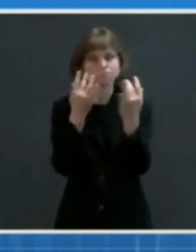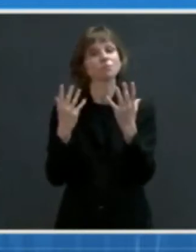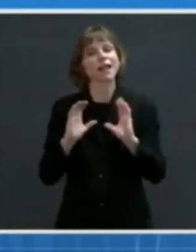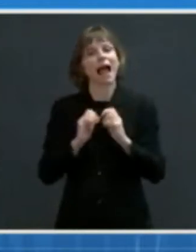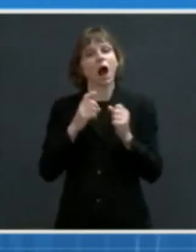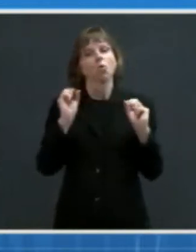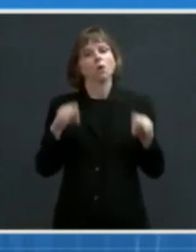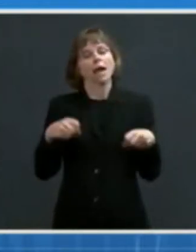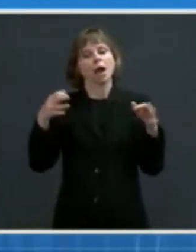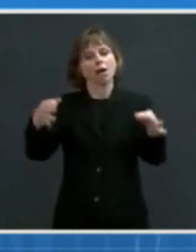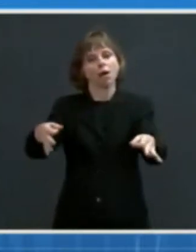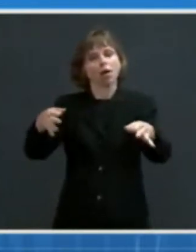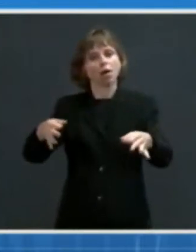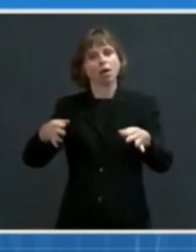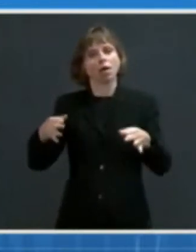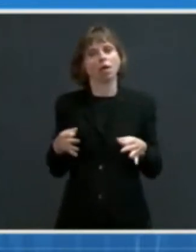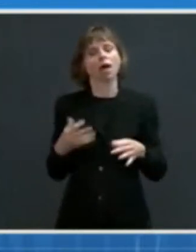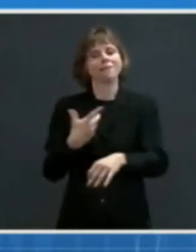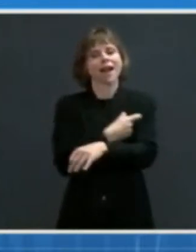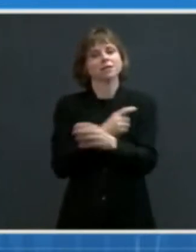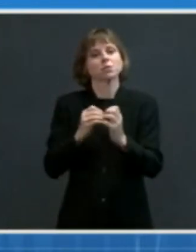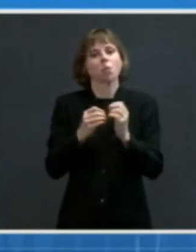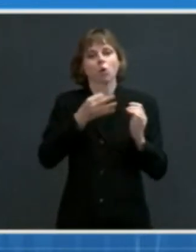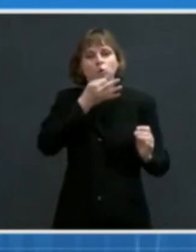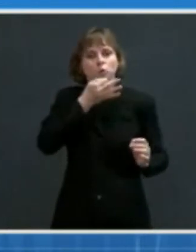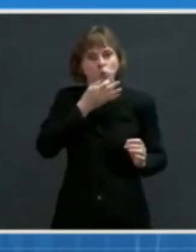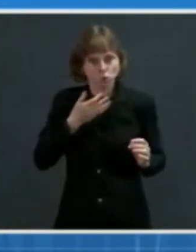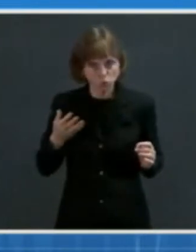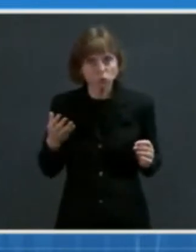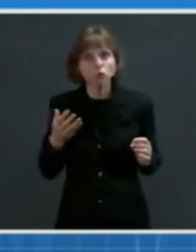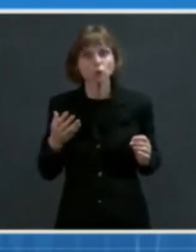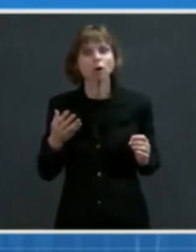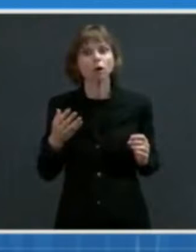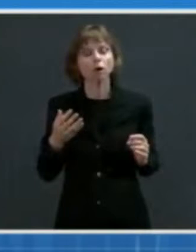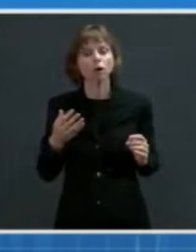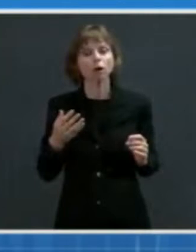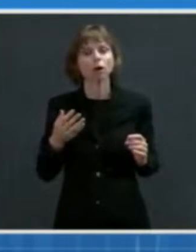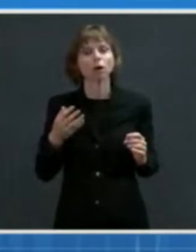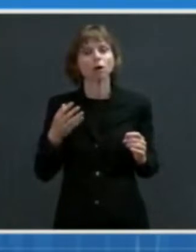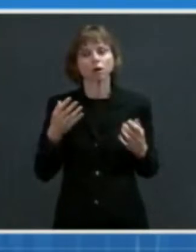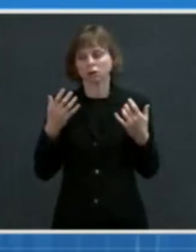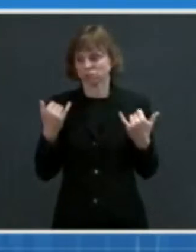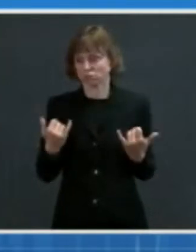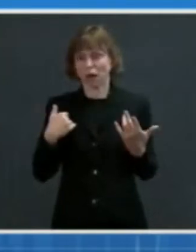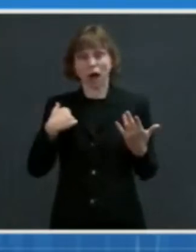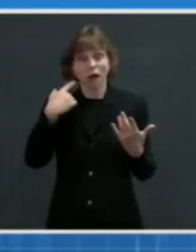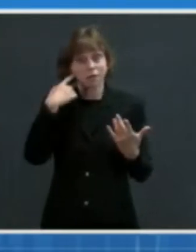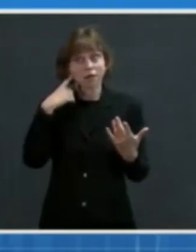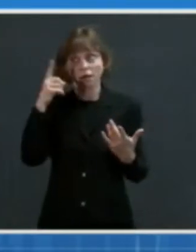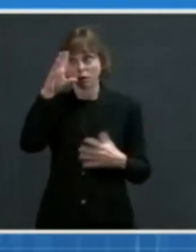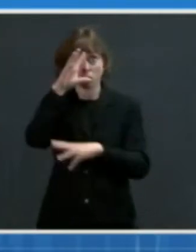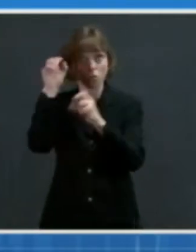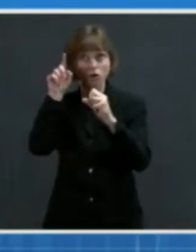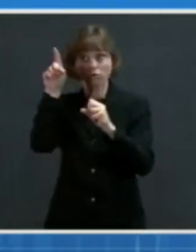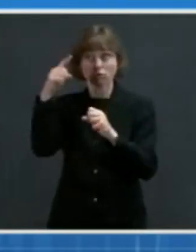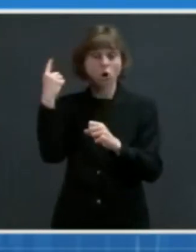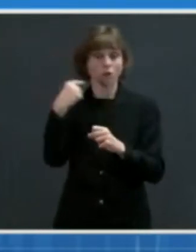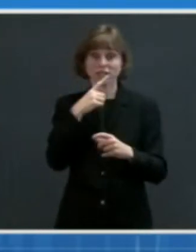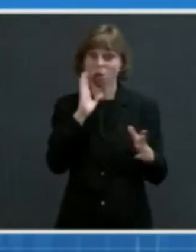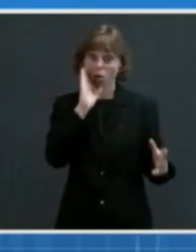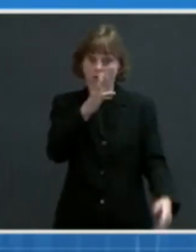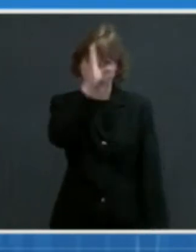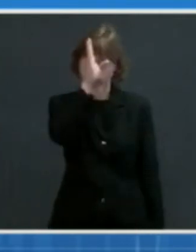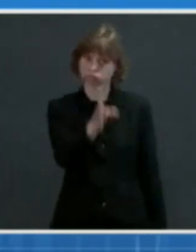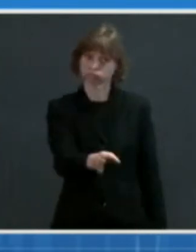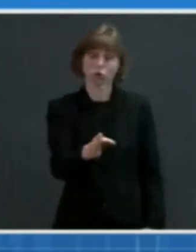vaccinated and into a very different place and a very different part of that pandemic. And I think the president has always said he's going to lay it out straight for the